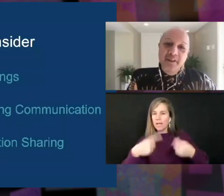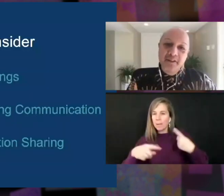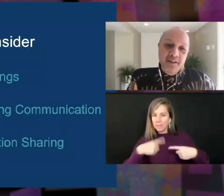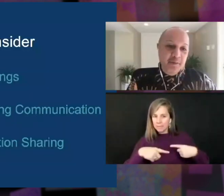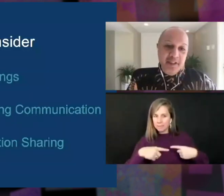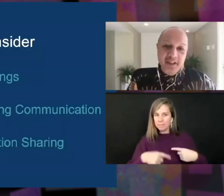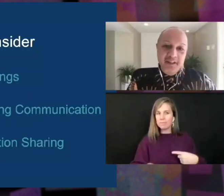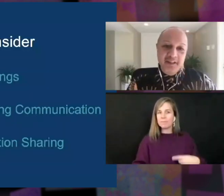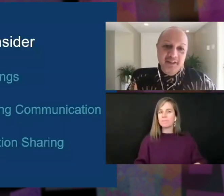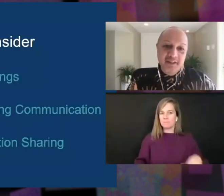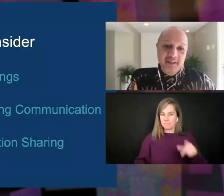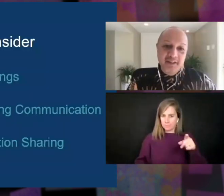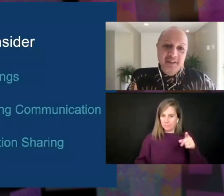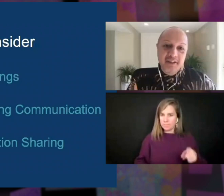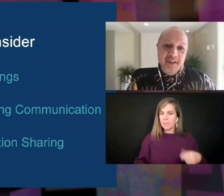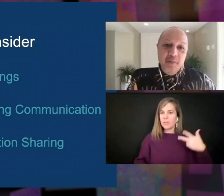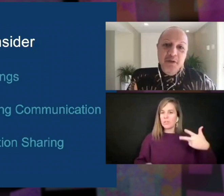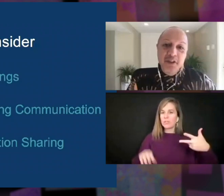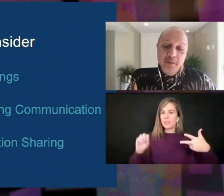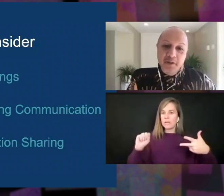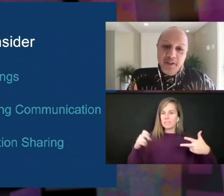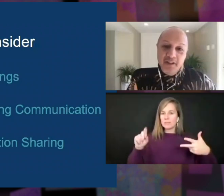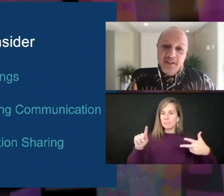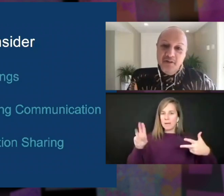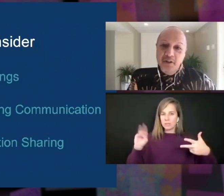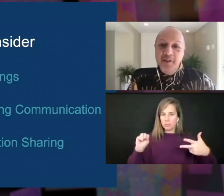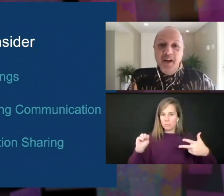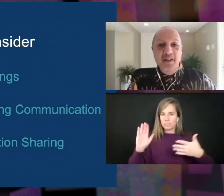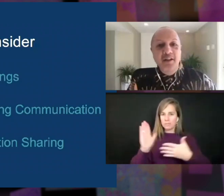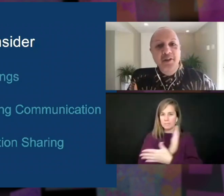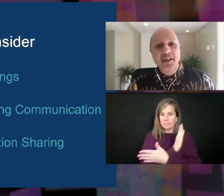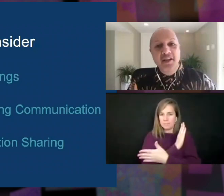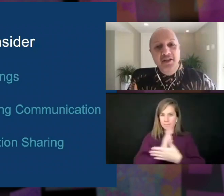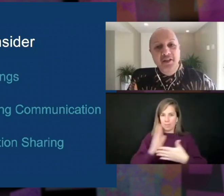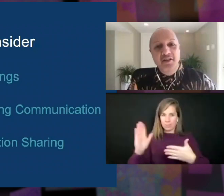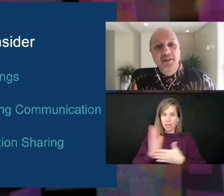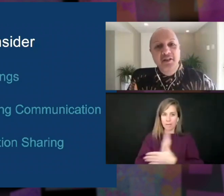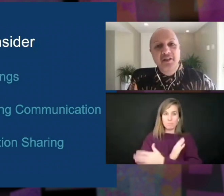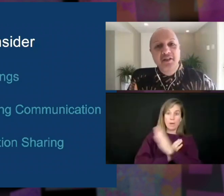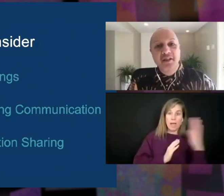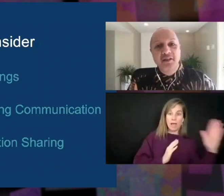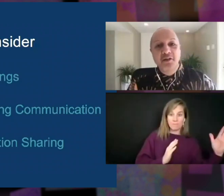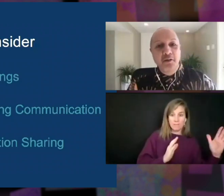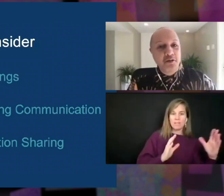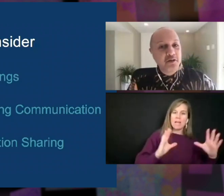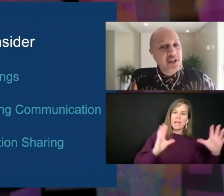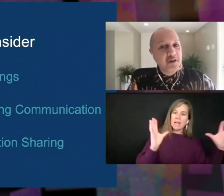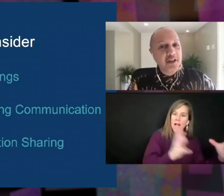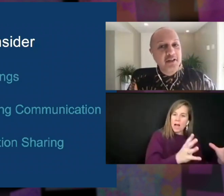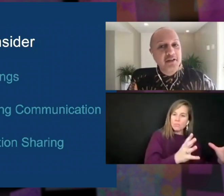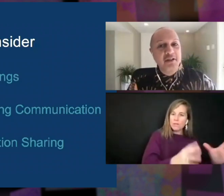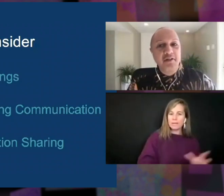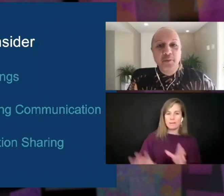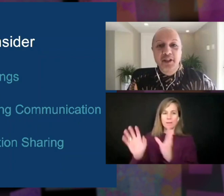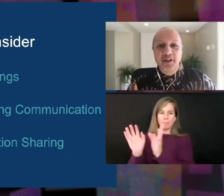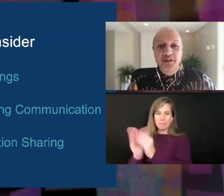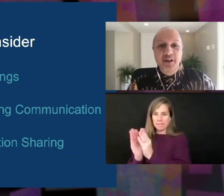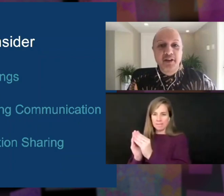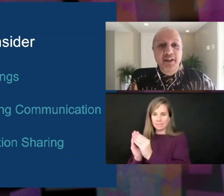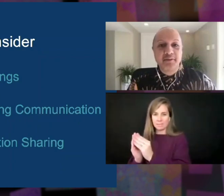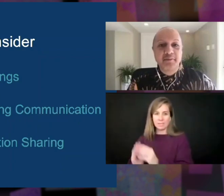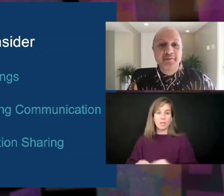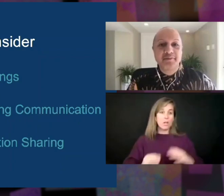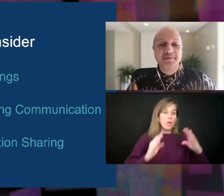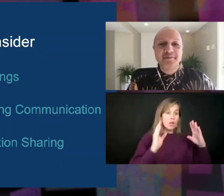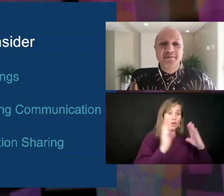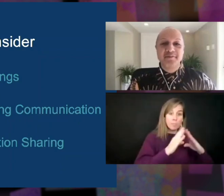gathering to meetings, community building to streamline communication, and culture sharing to information